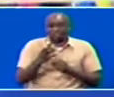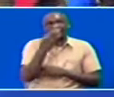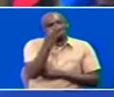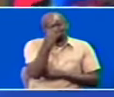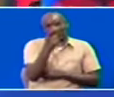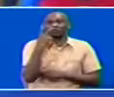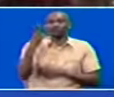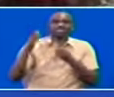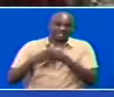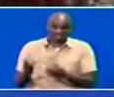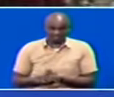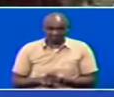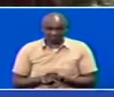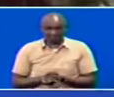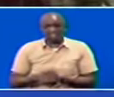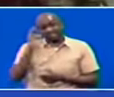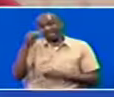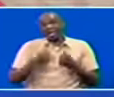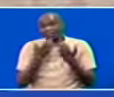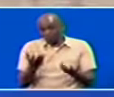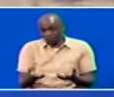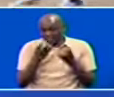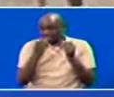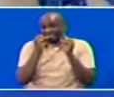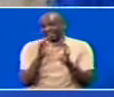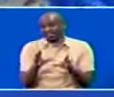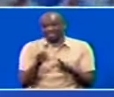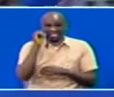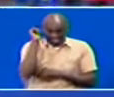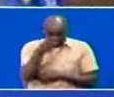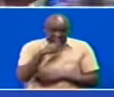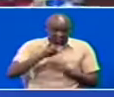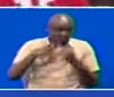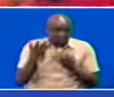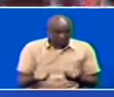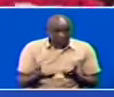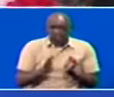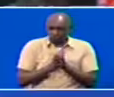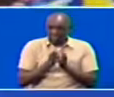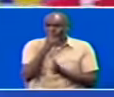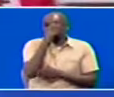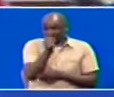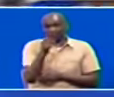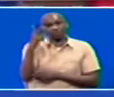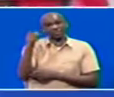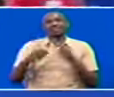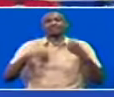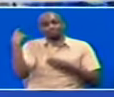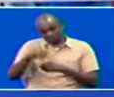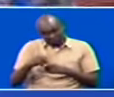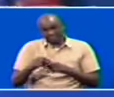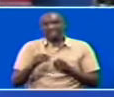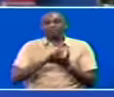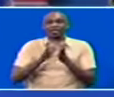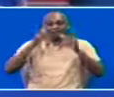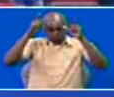31-29 win. The second set was not an easy feat, Kenya bagging the win with a crucial 25-20 victory to be crowned